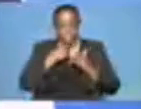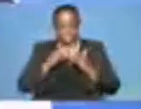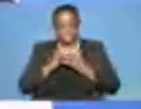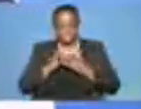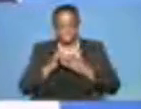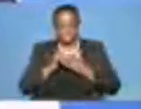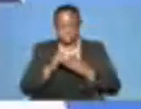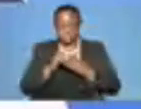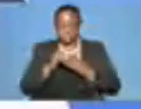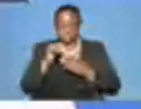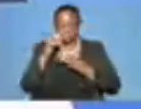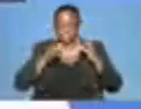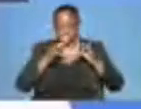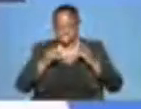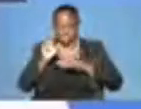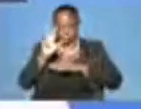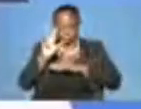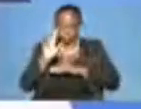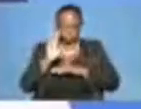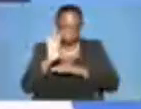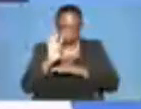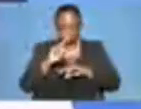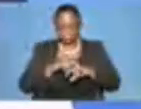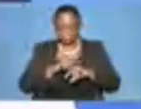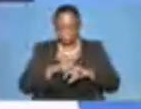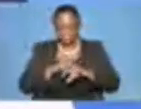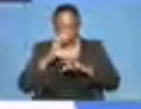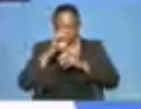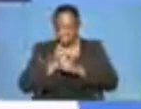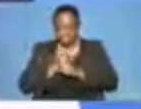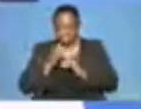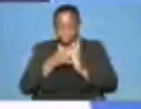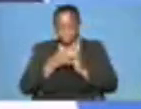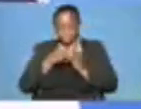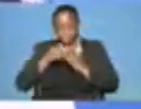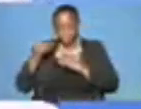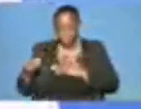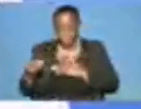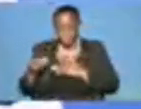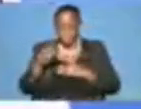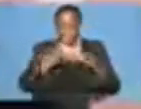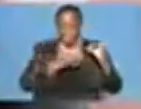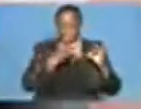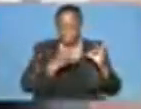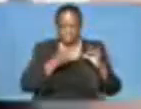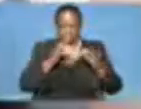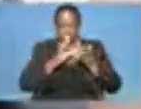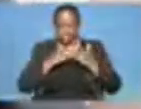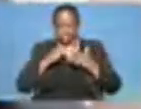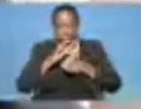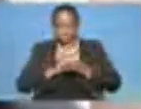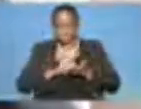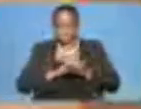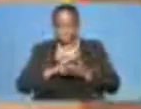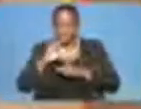3 to 4 times. This one says either you take the charge and pay the fine or you go to court and get it put on your record. With efforts now